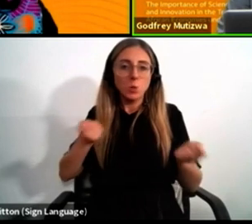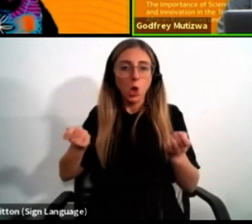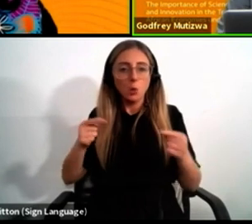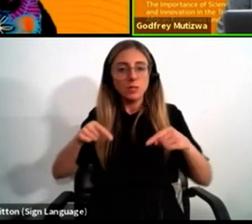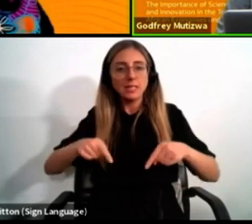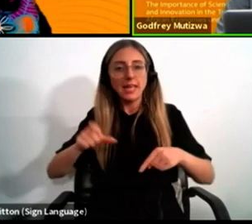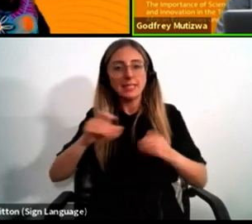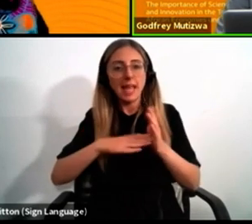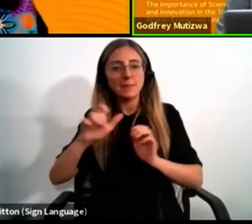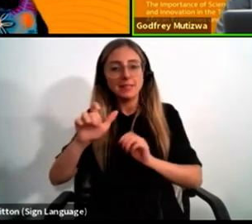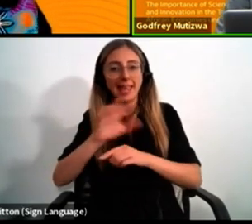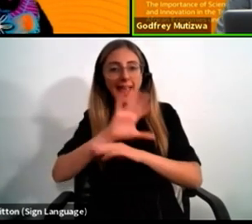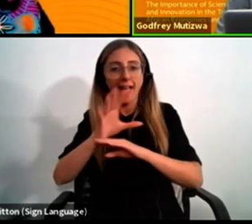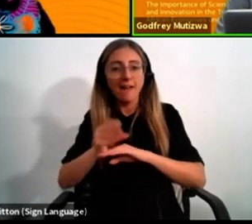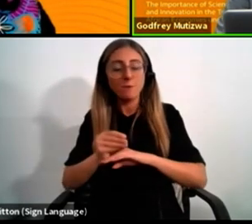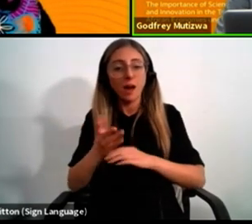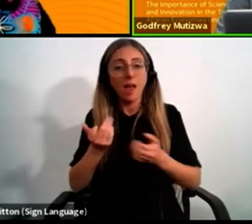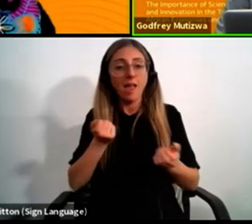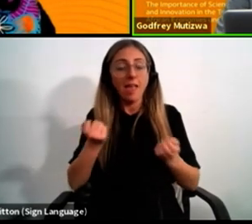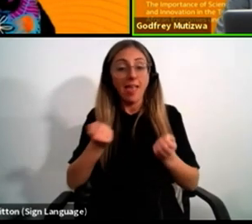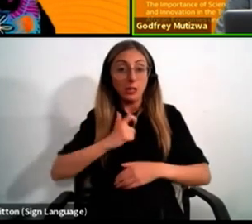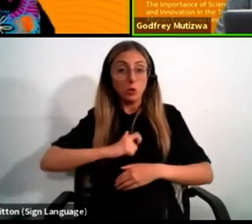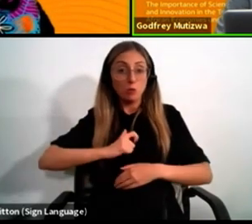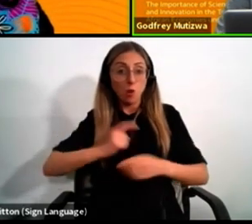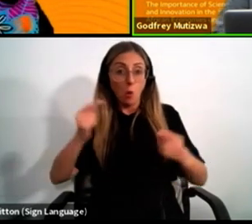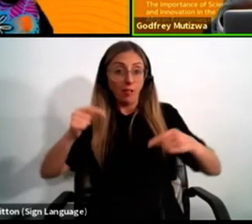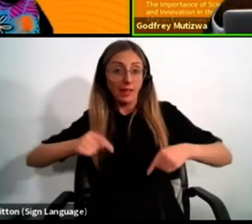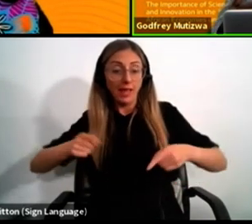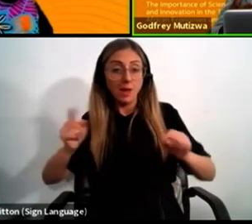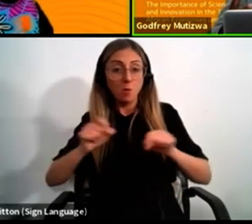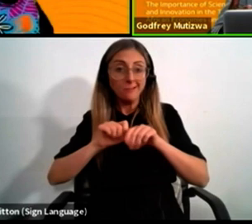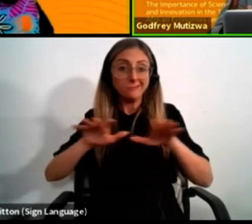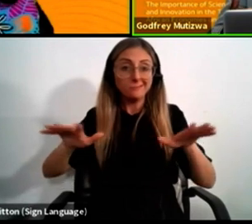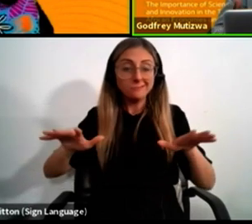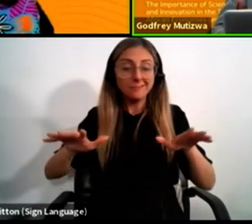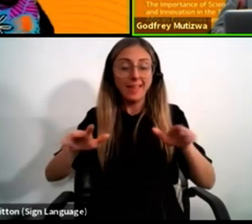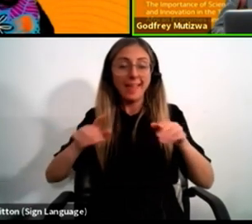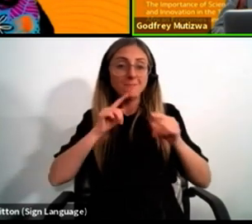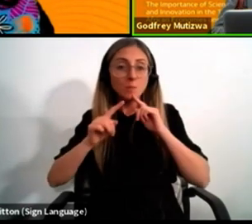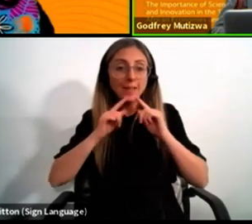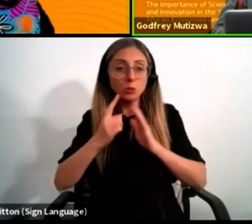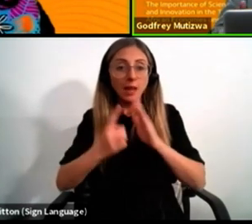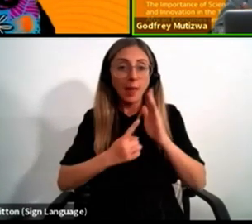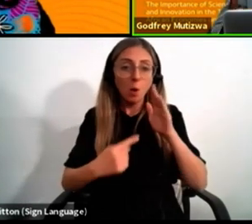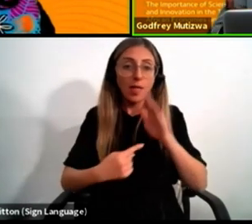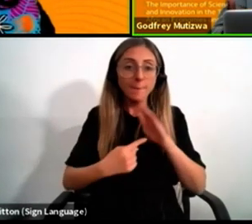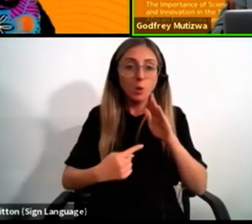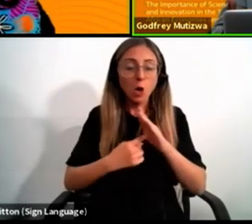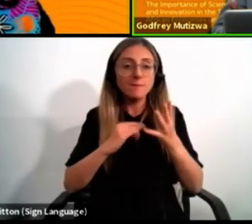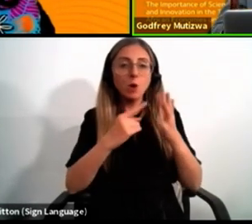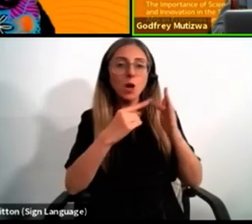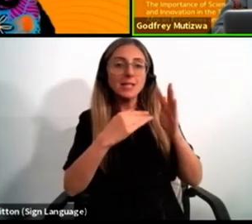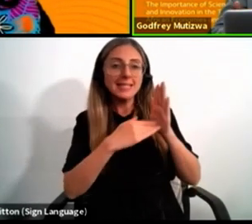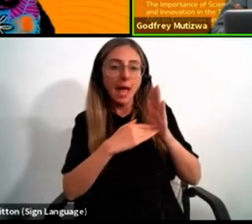CNBC Africa. And we're certainly also playing our role, by the way, in terms of disseminating that information about the importance of our STEM